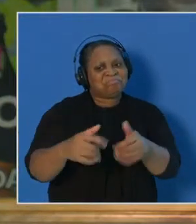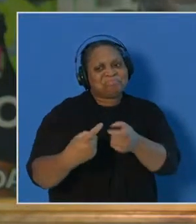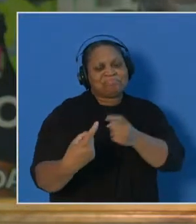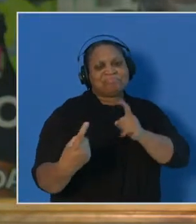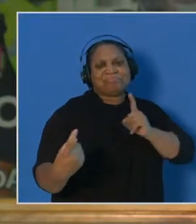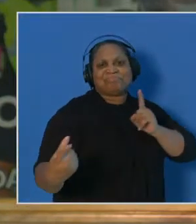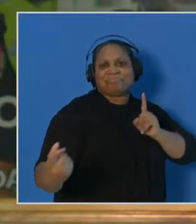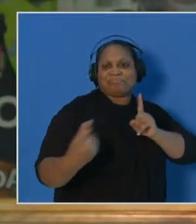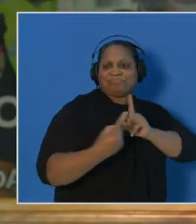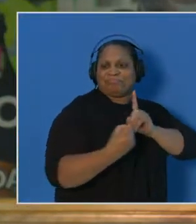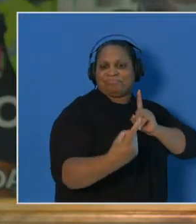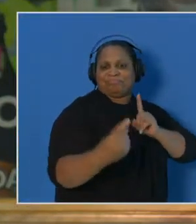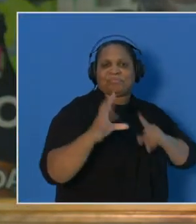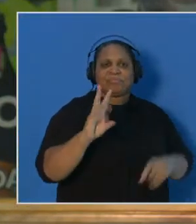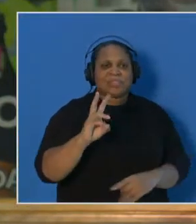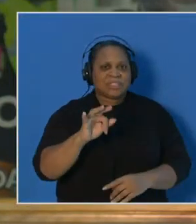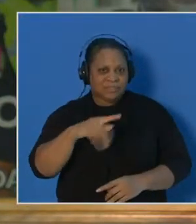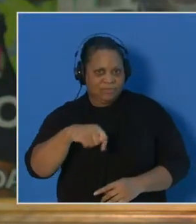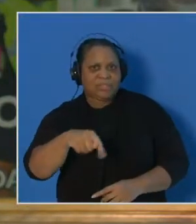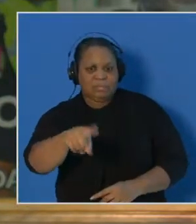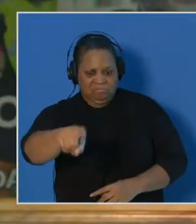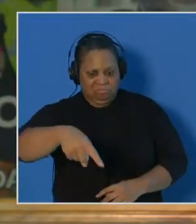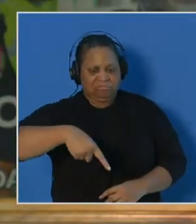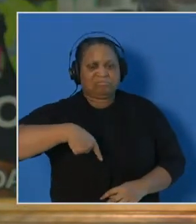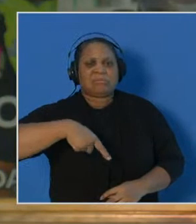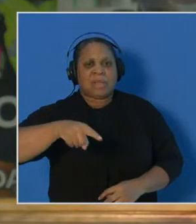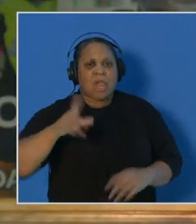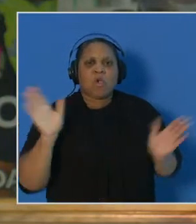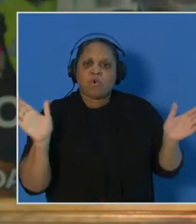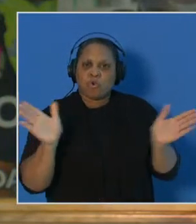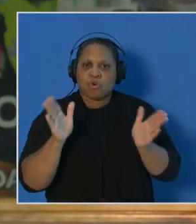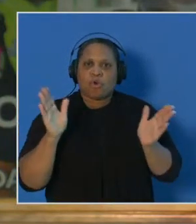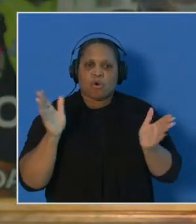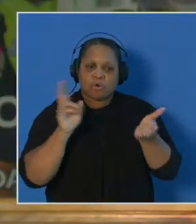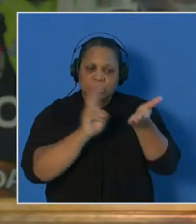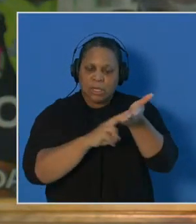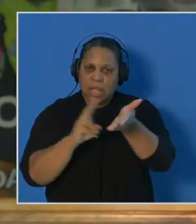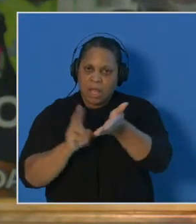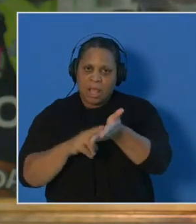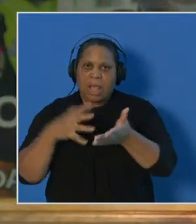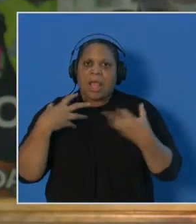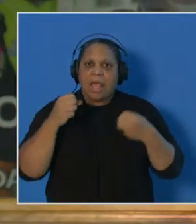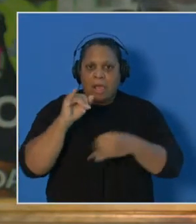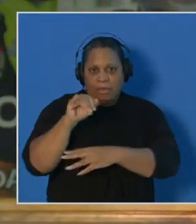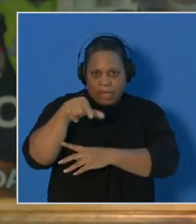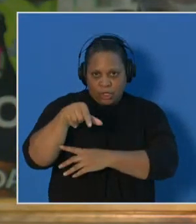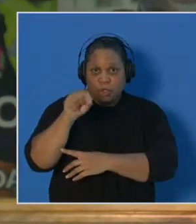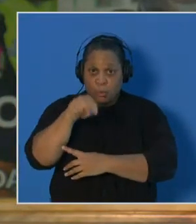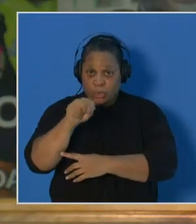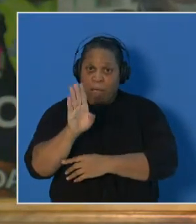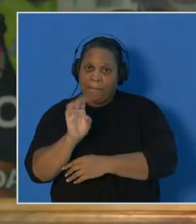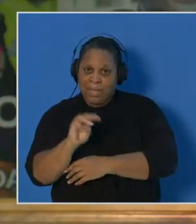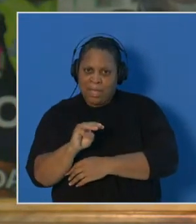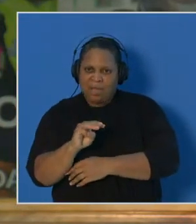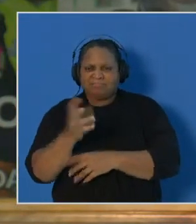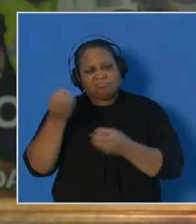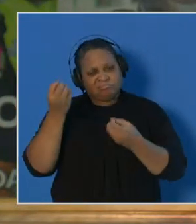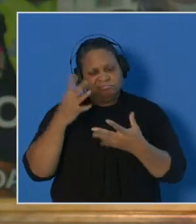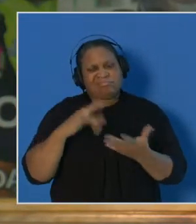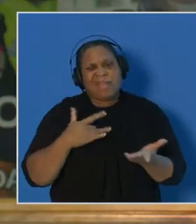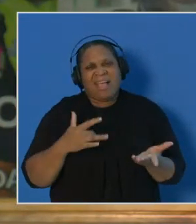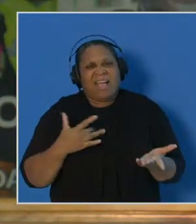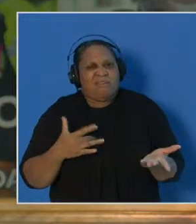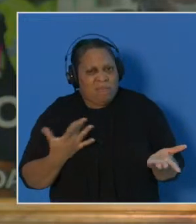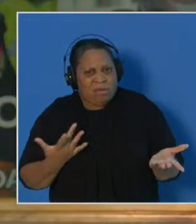feet apart. Also, we are encouraging people again to log on to the healthiq.bm to tell us how you're